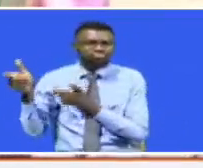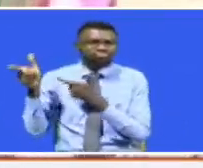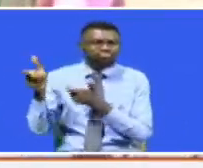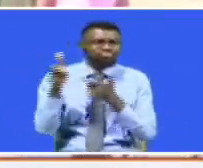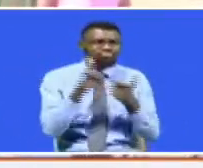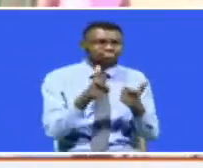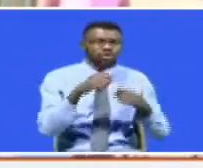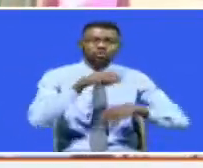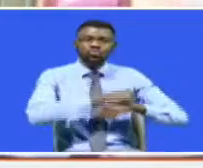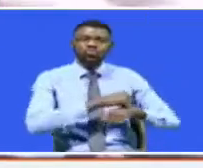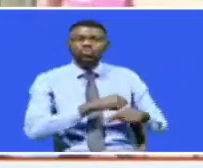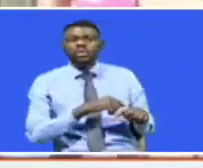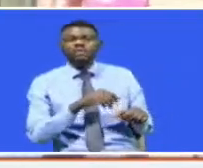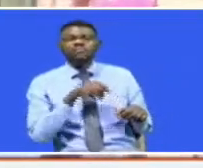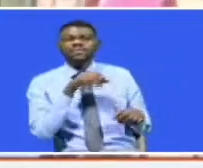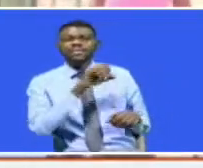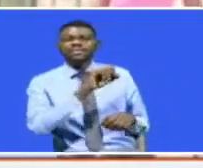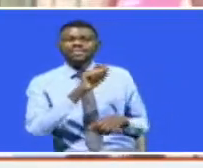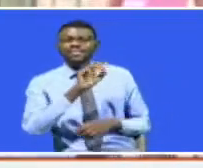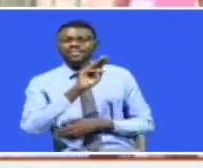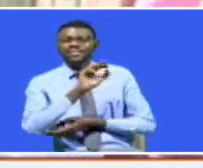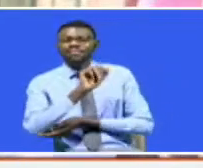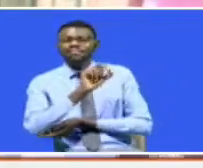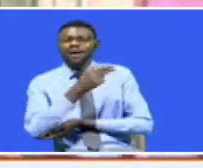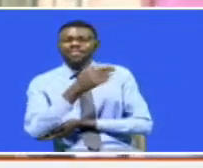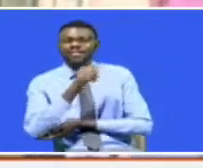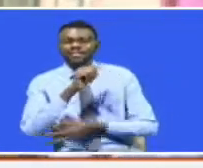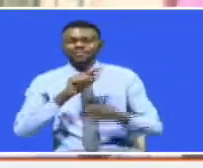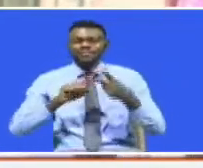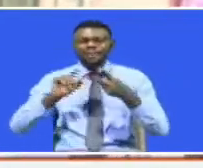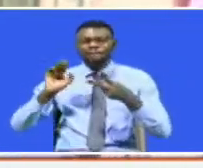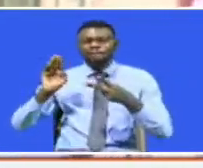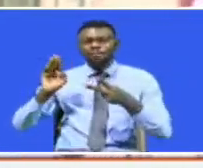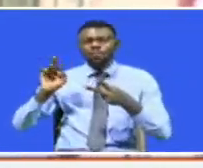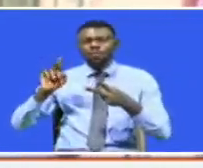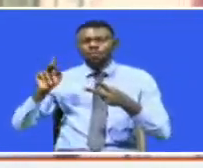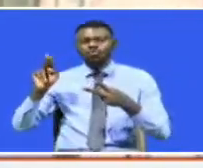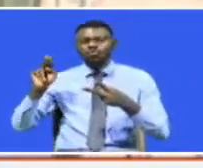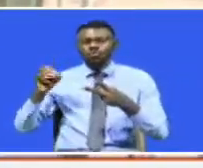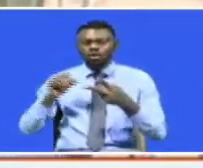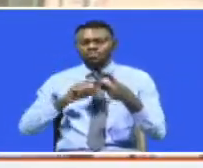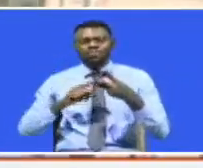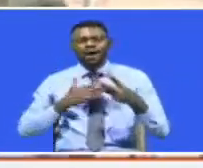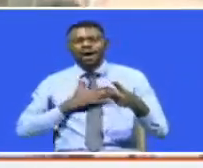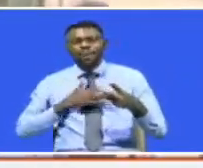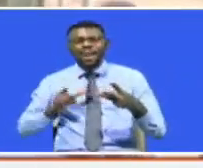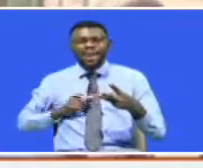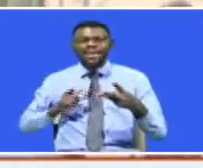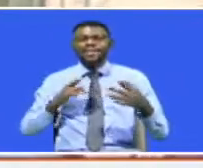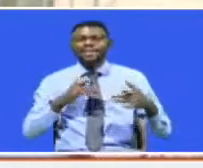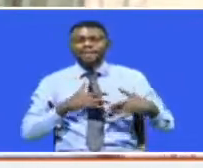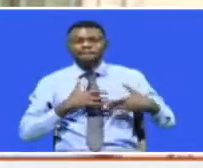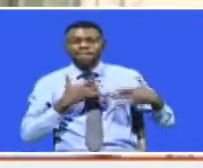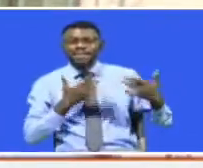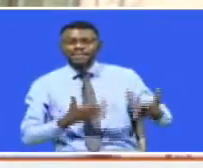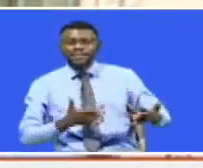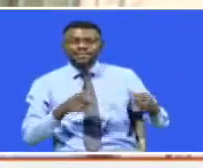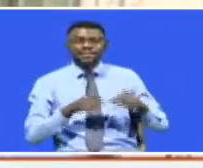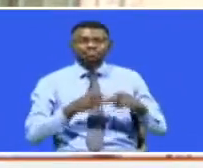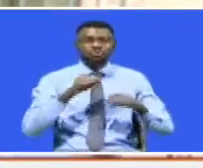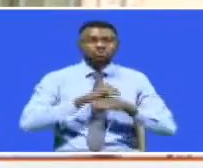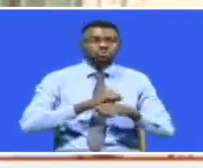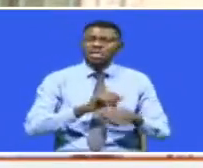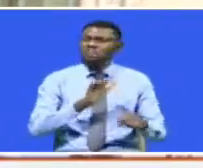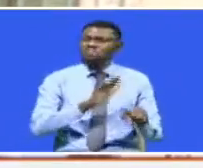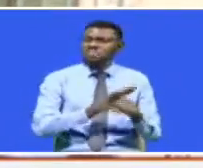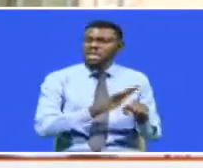St. Matthias imefungwa, Burumba imefungwa, Our Lady of Mercy imefungwa na baadhi ya mashule ambazo